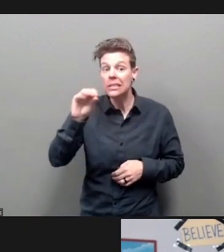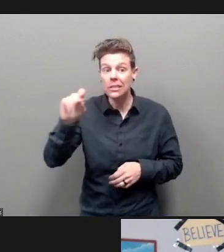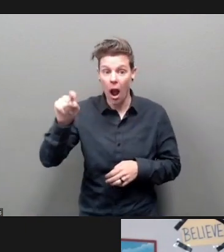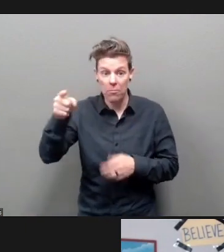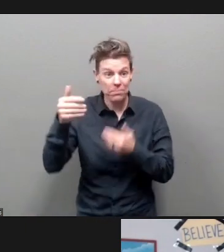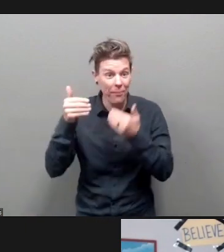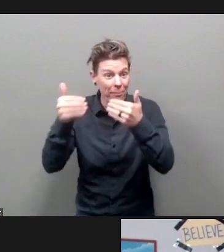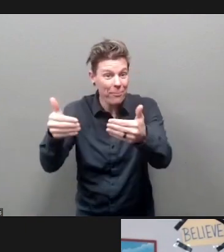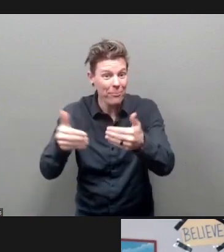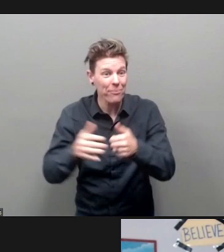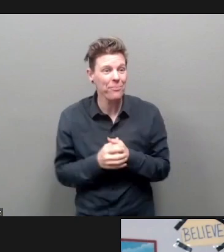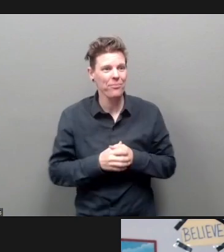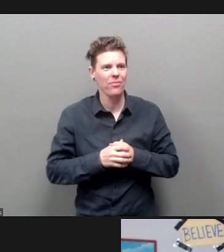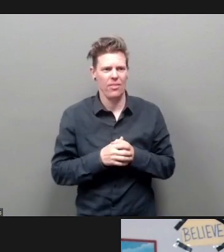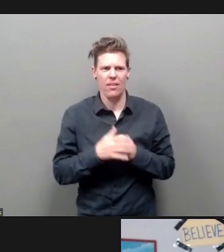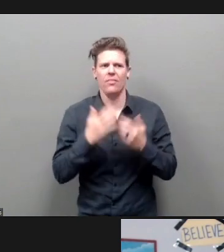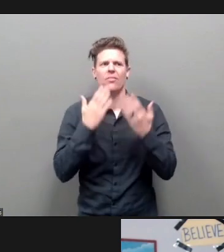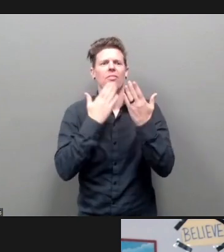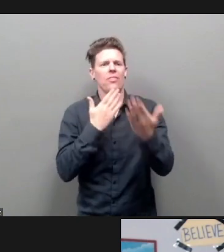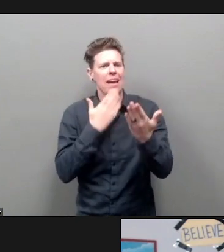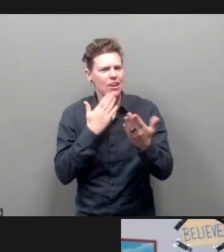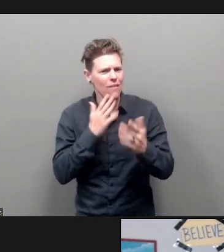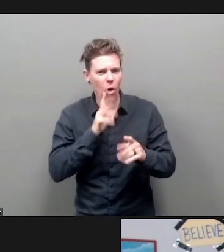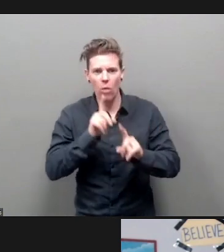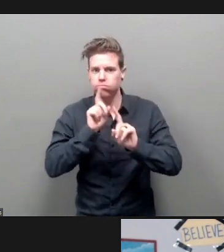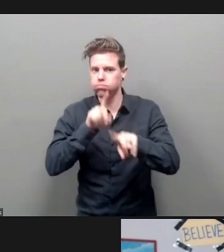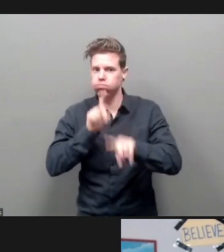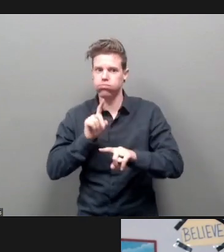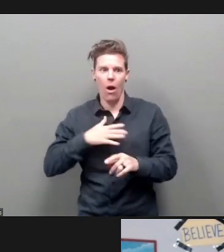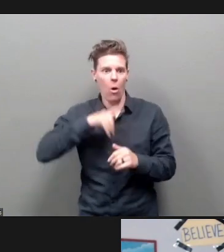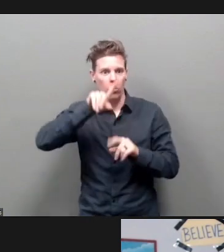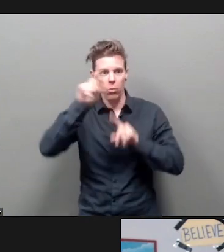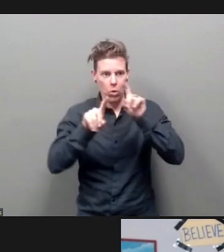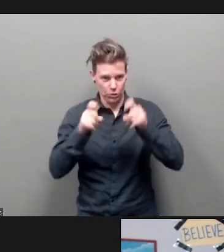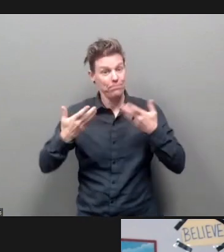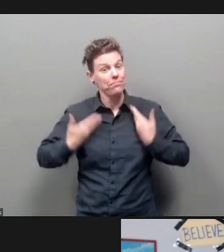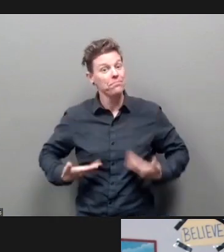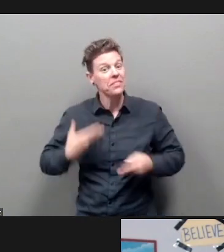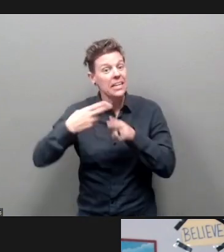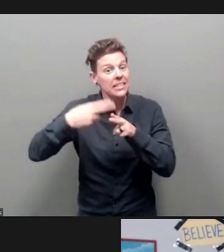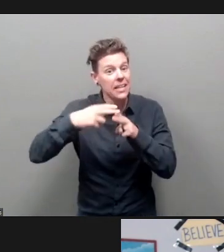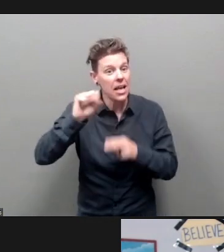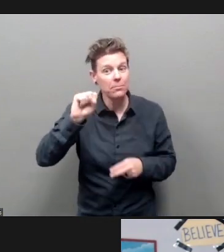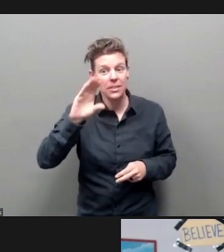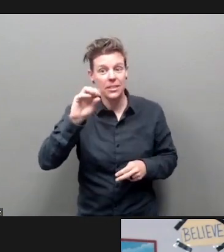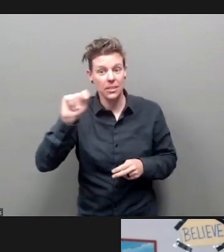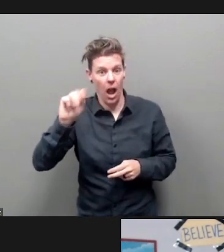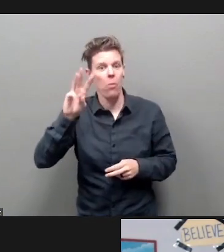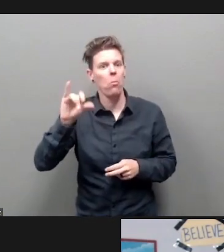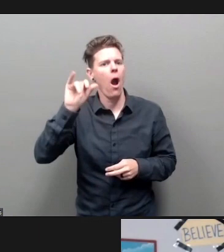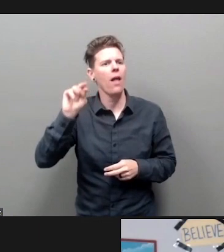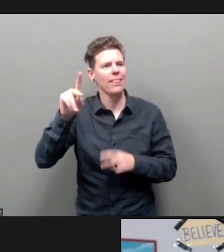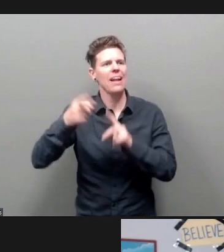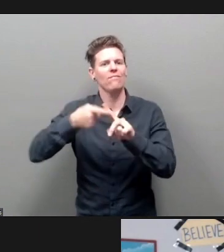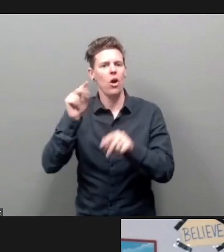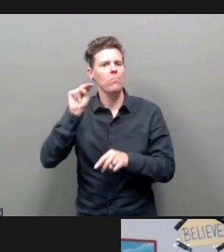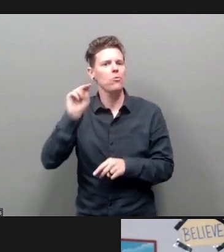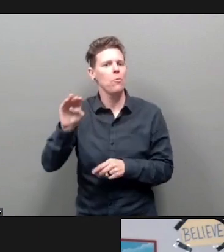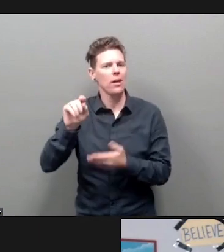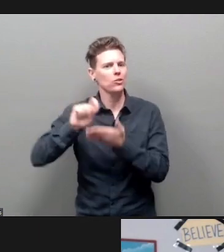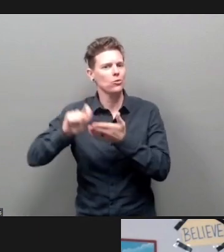Right. Thanks for taking our questions. Scott Weiland with the Santa Fe New Mexican. Yep. Yeah, you touched on the effectiveness of